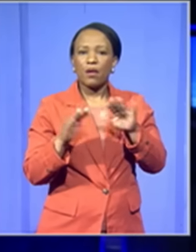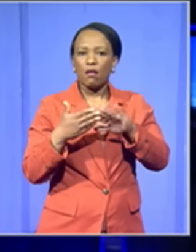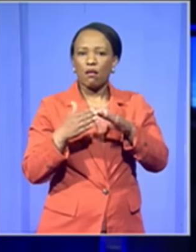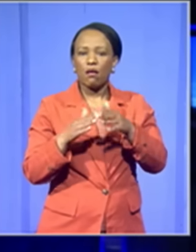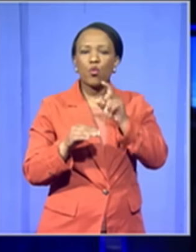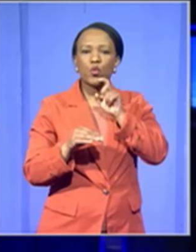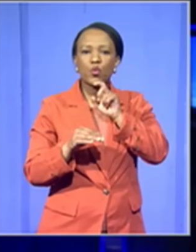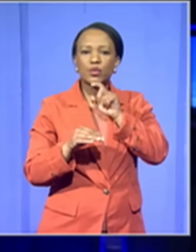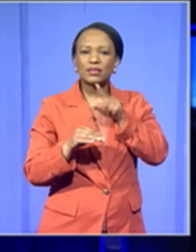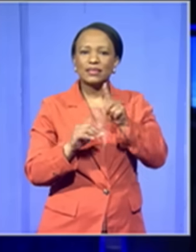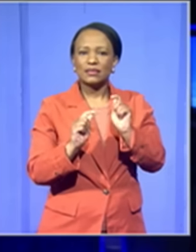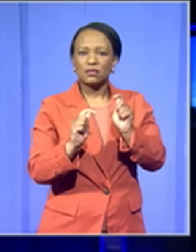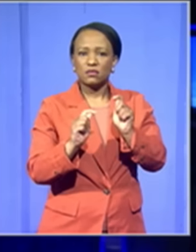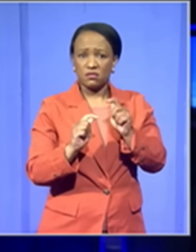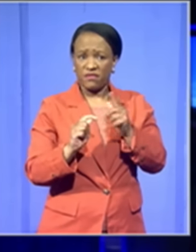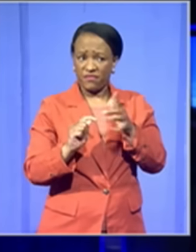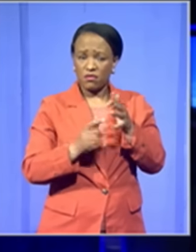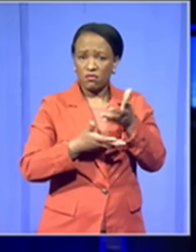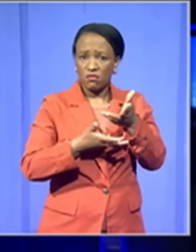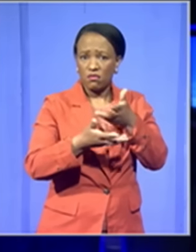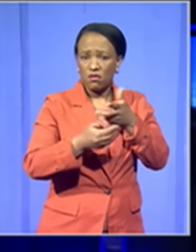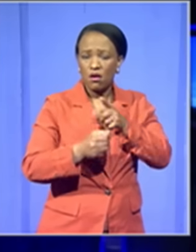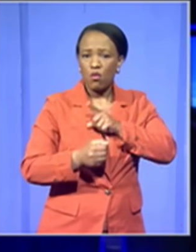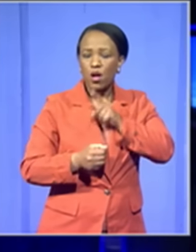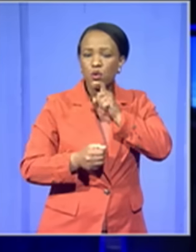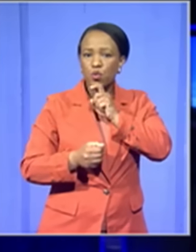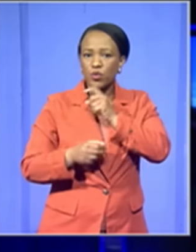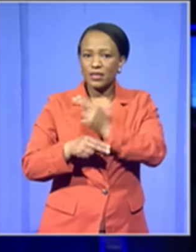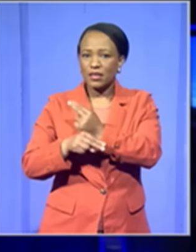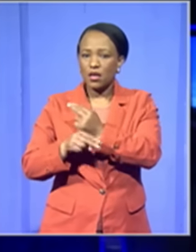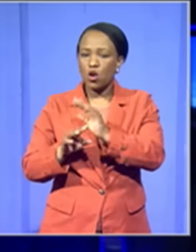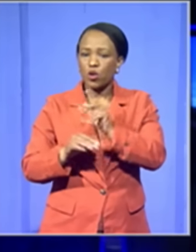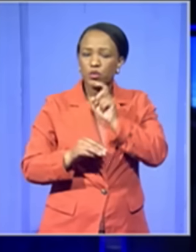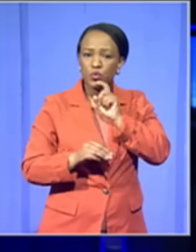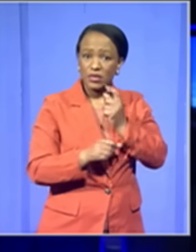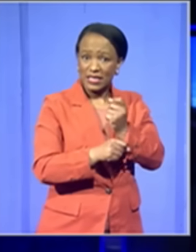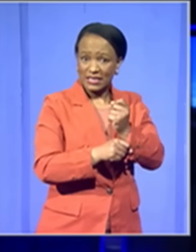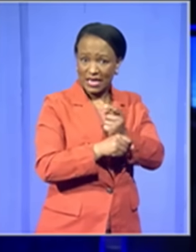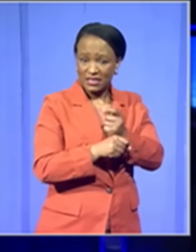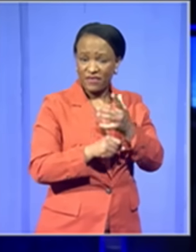na bona ke baneng ha ba kgetha ho sebedisa ditshebeletso tsena ntle le ho sebedisa ditekesi.